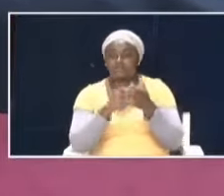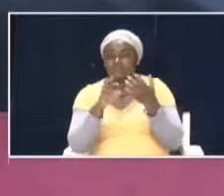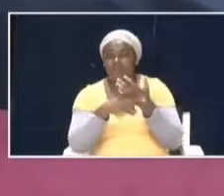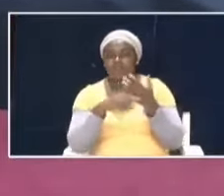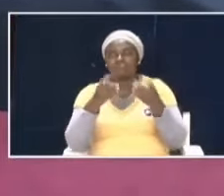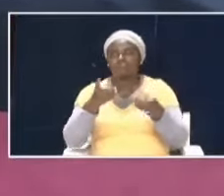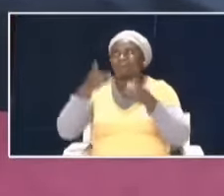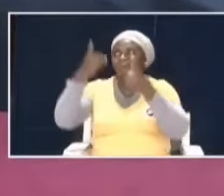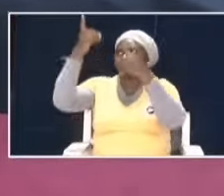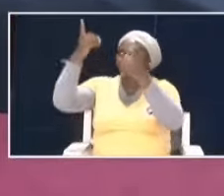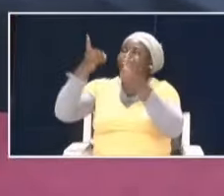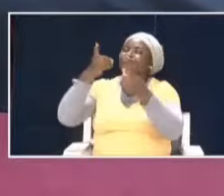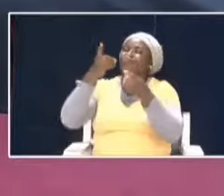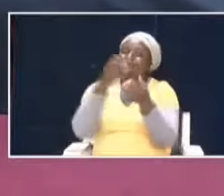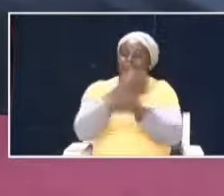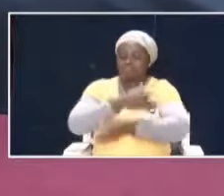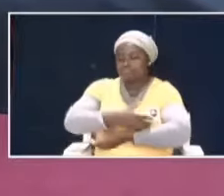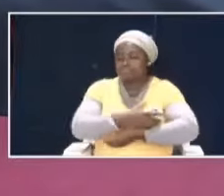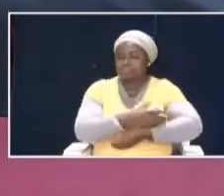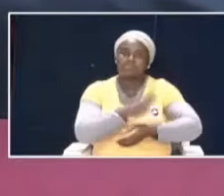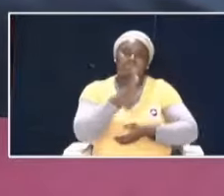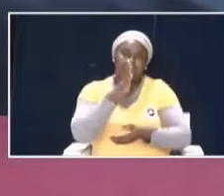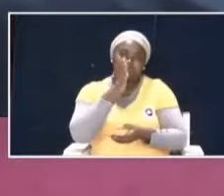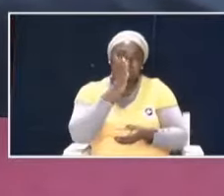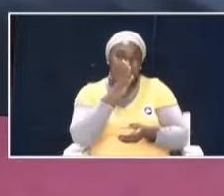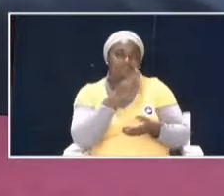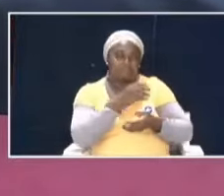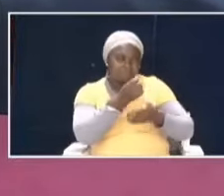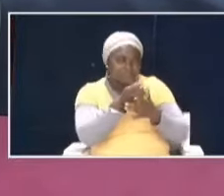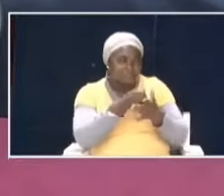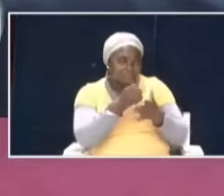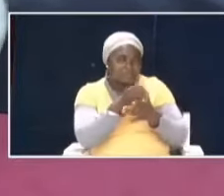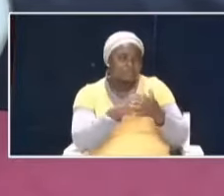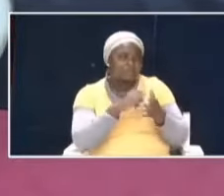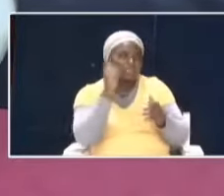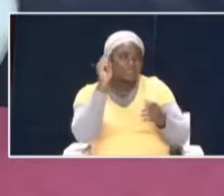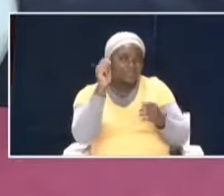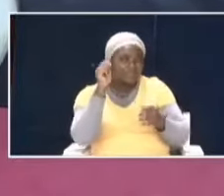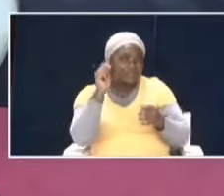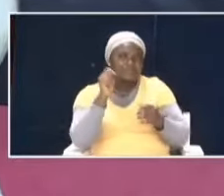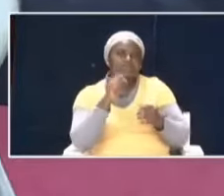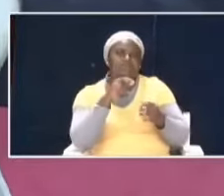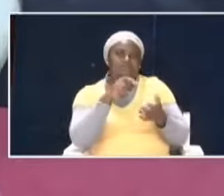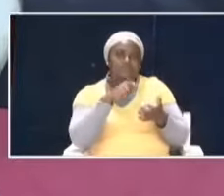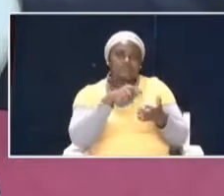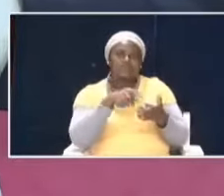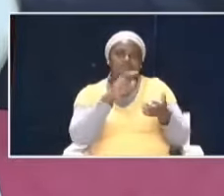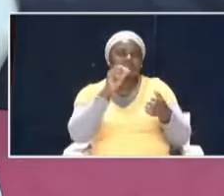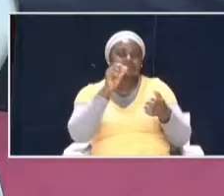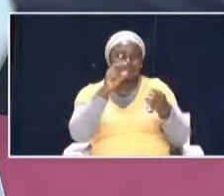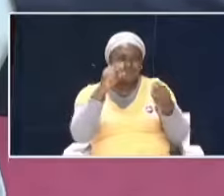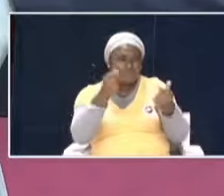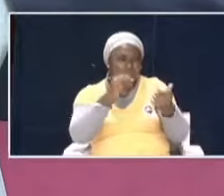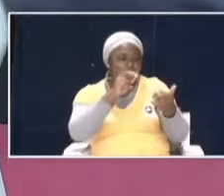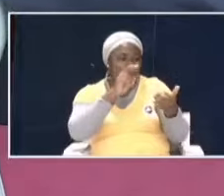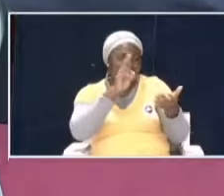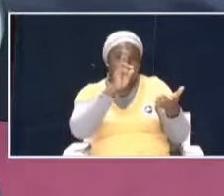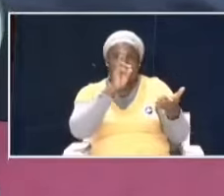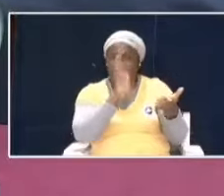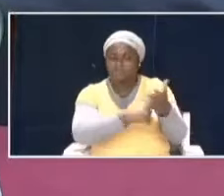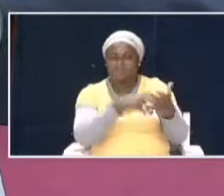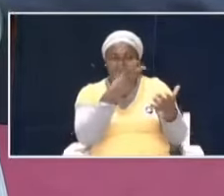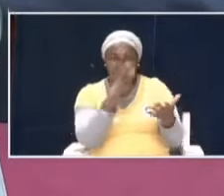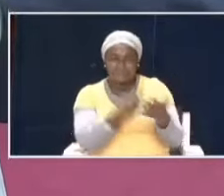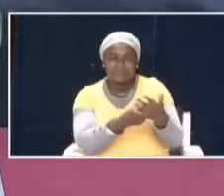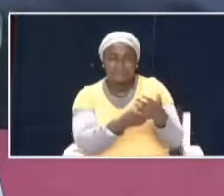woman was sharing testimony. She was standing beside the altar sharing her testimony. Suddenly, she fell down. She threw away the baby. Before we